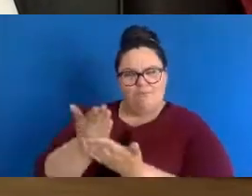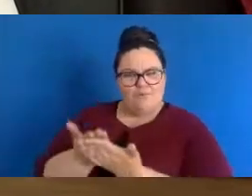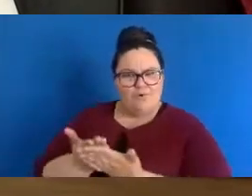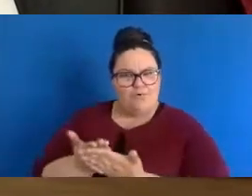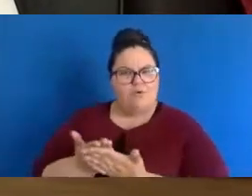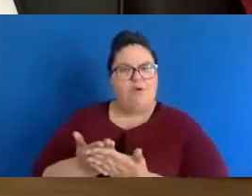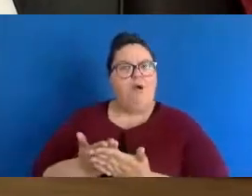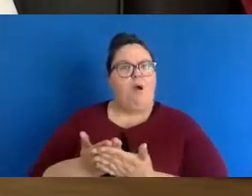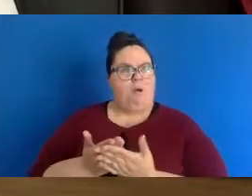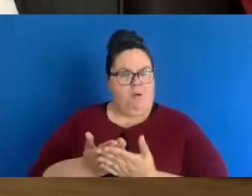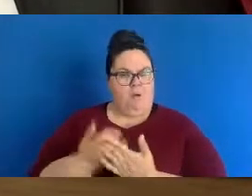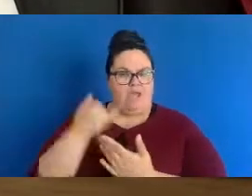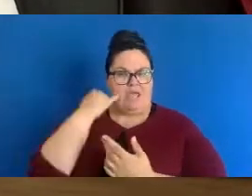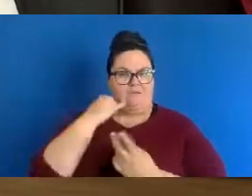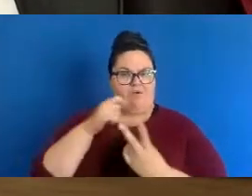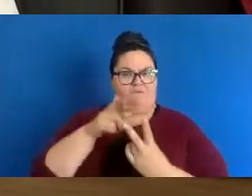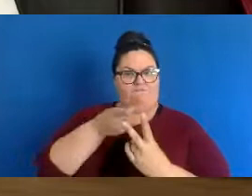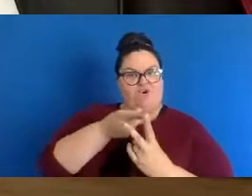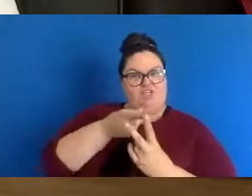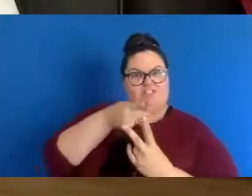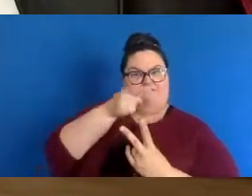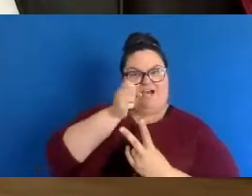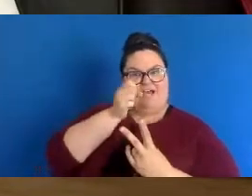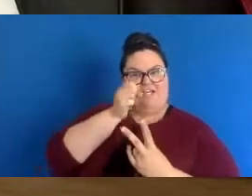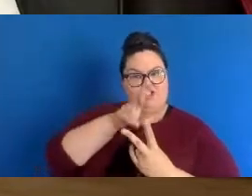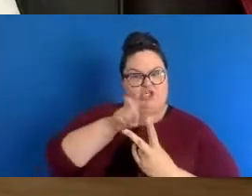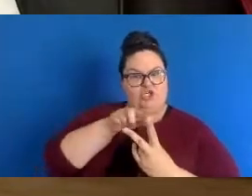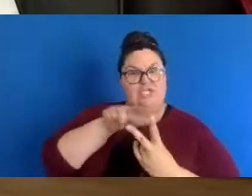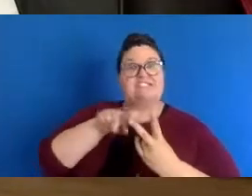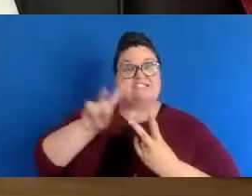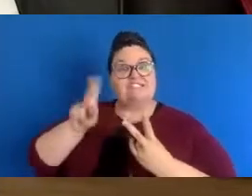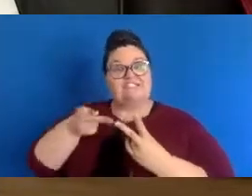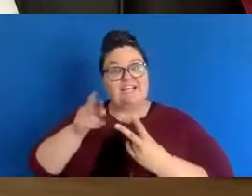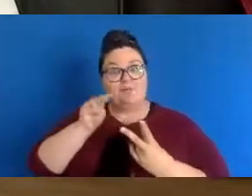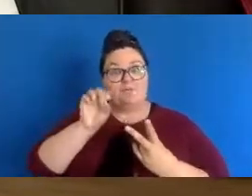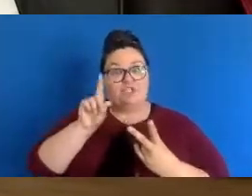an increased immune response with a different vaccine.